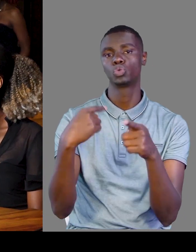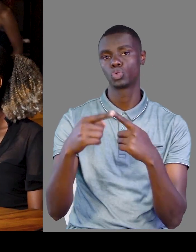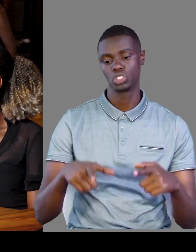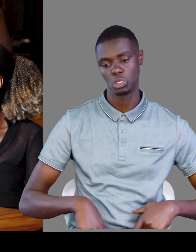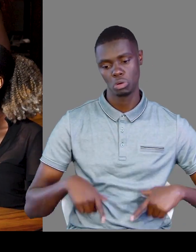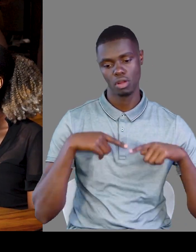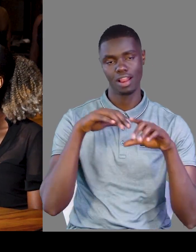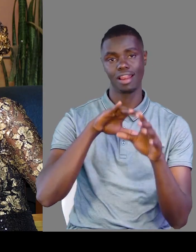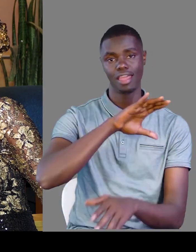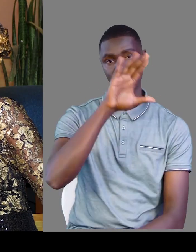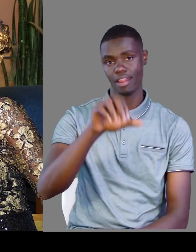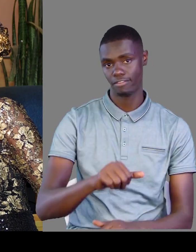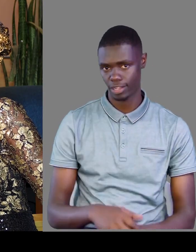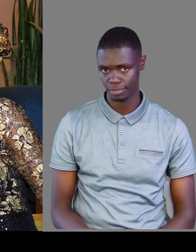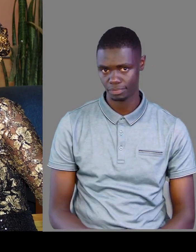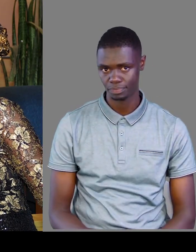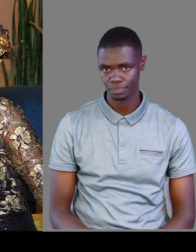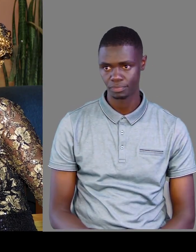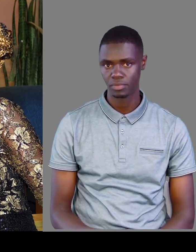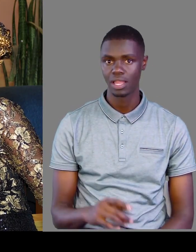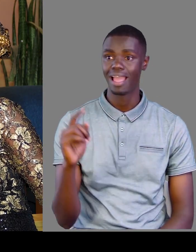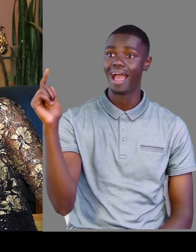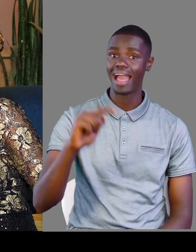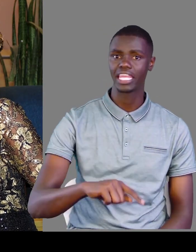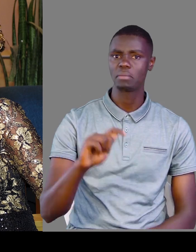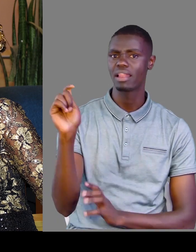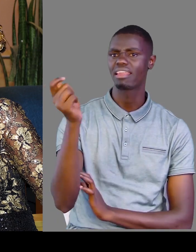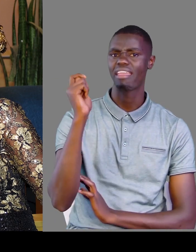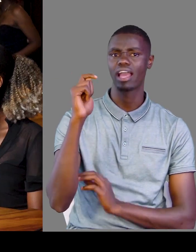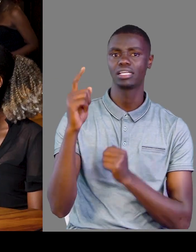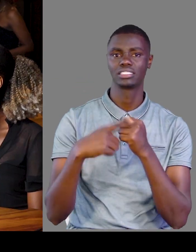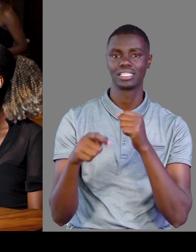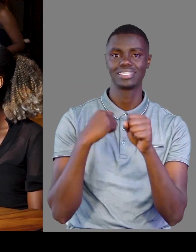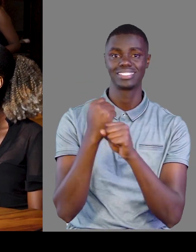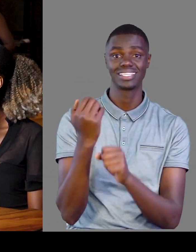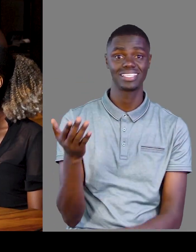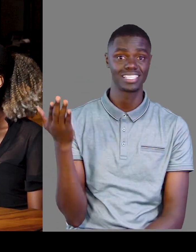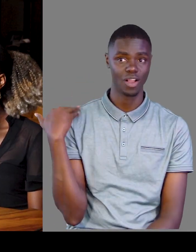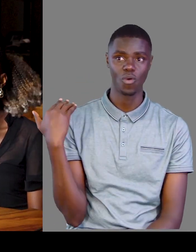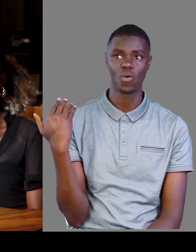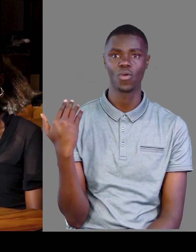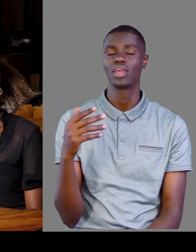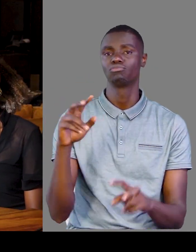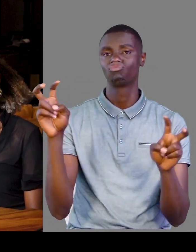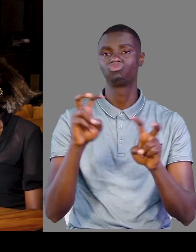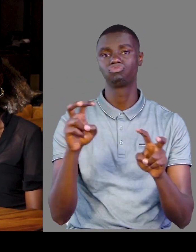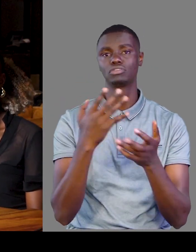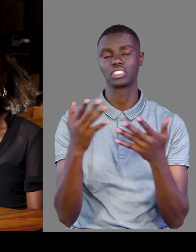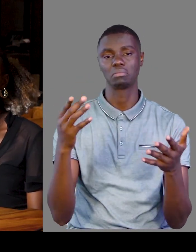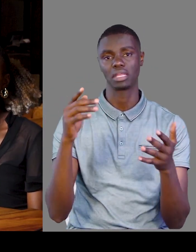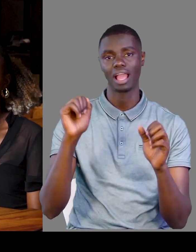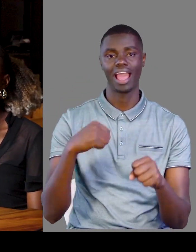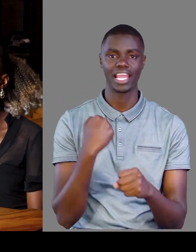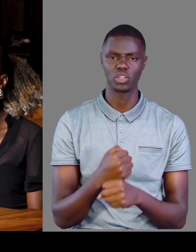to continue life in Africa. So I came here 6 years ago, and I look for something I can